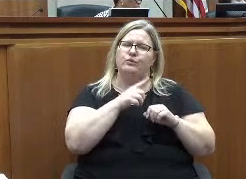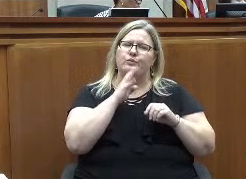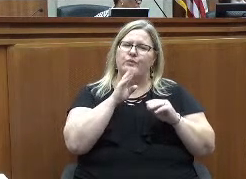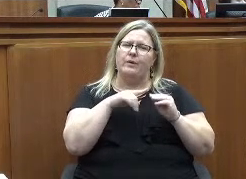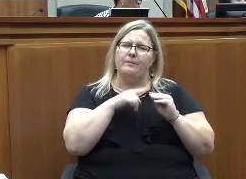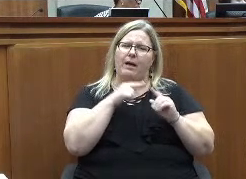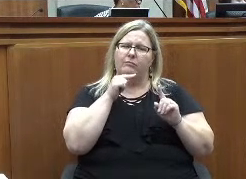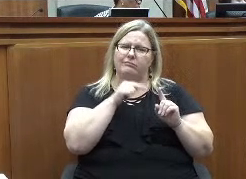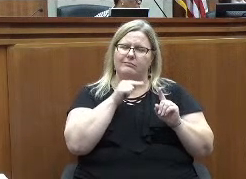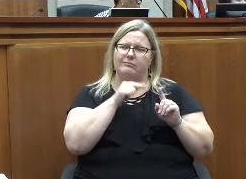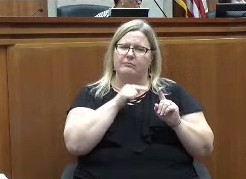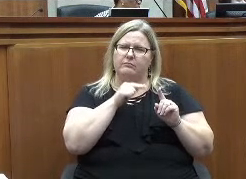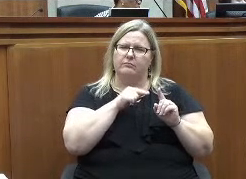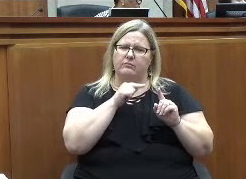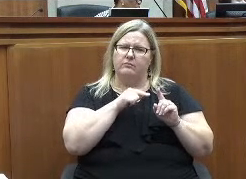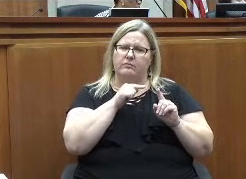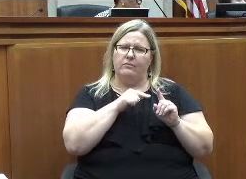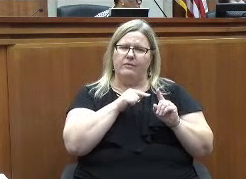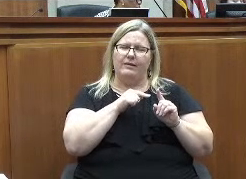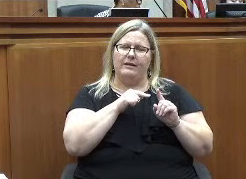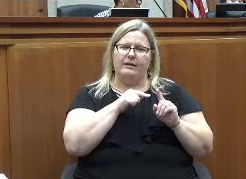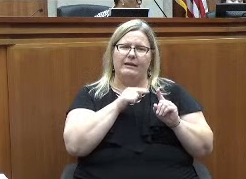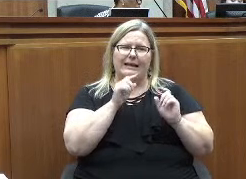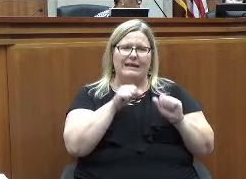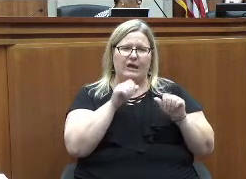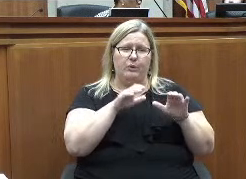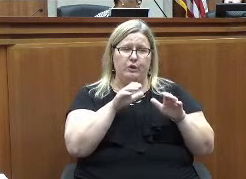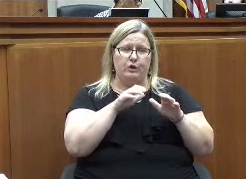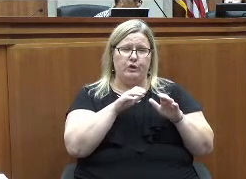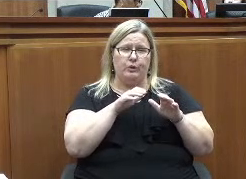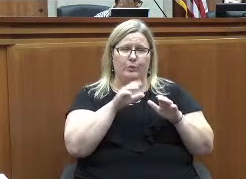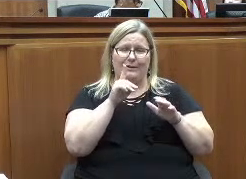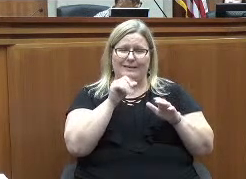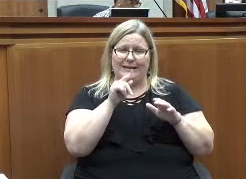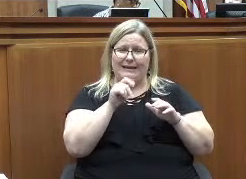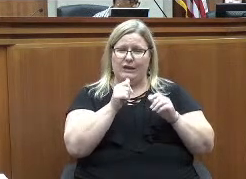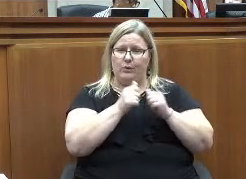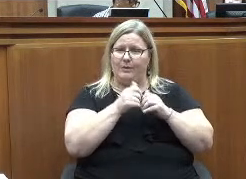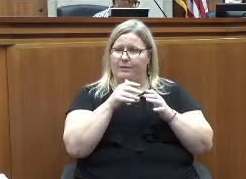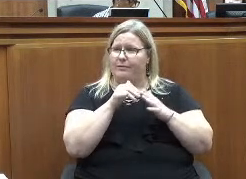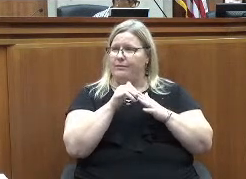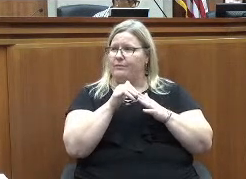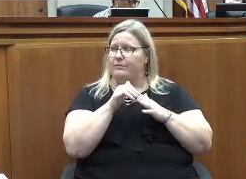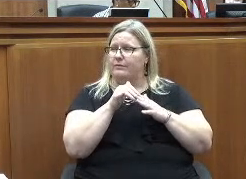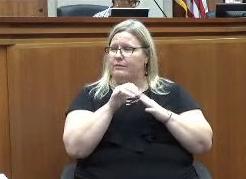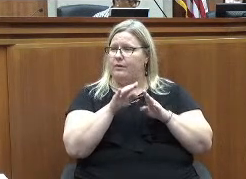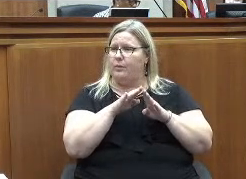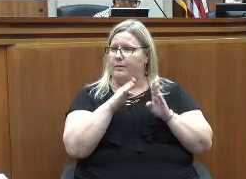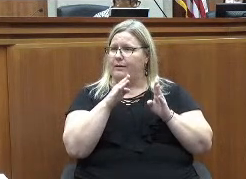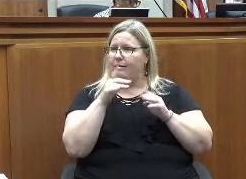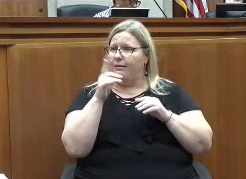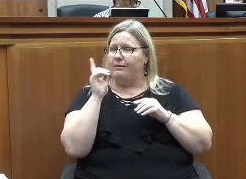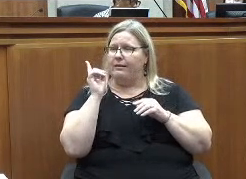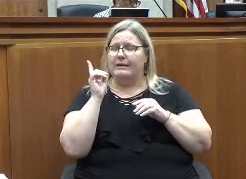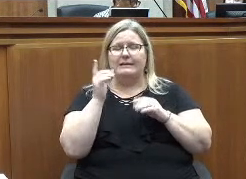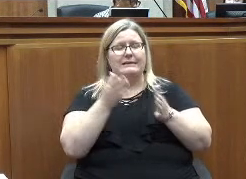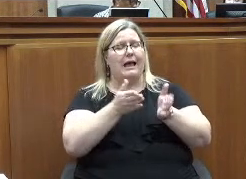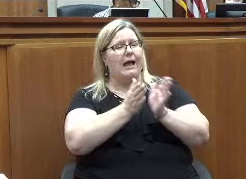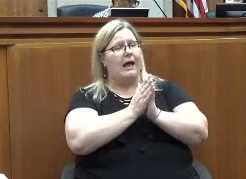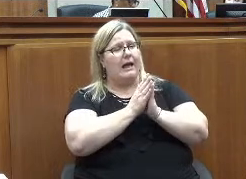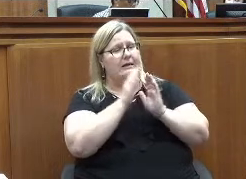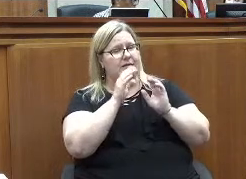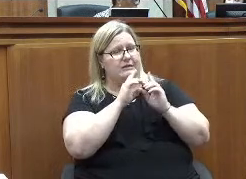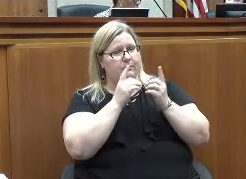do the open, were you struggling to get access to the data without the open meeting? Yeah, I asked the department to give me the